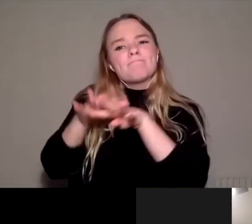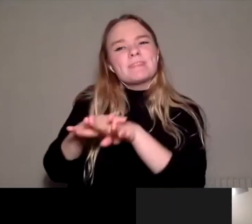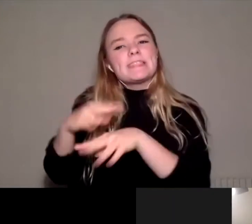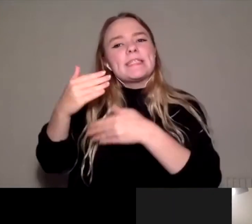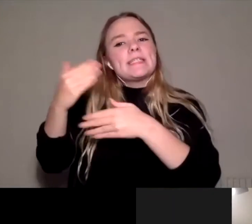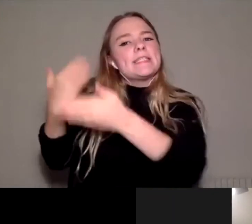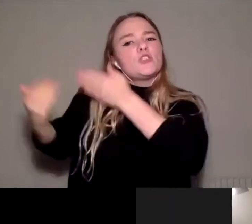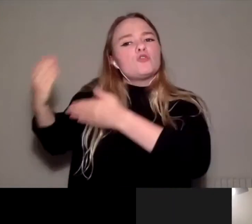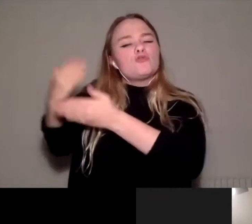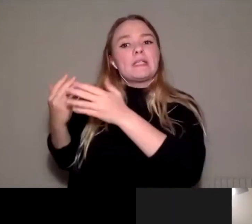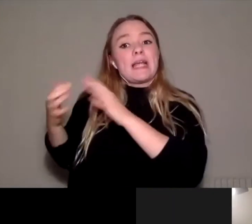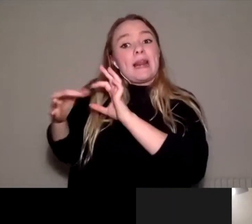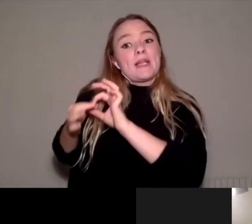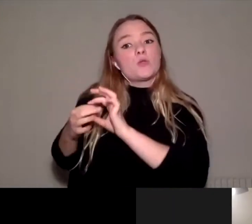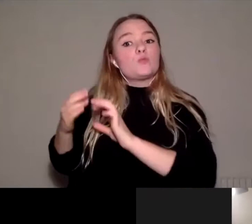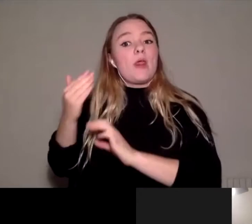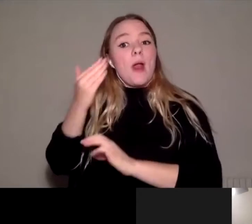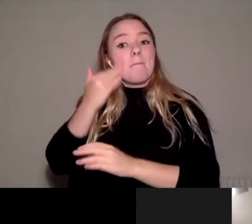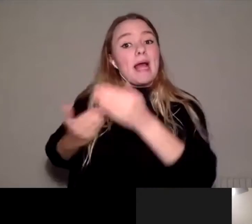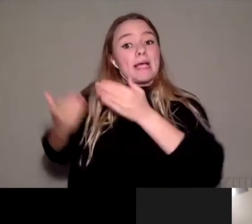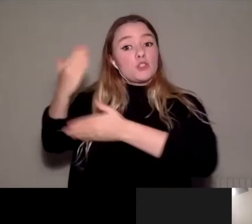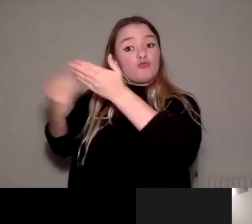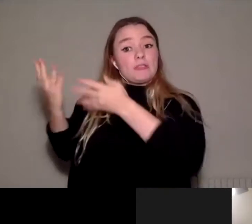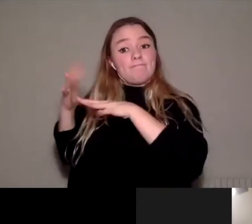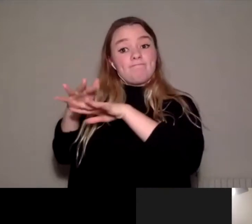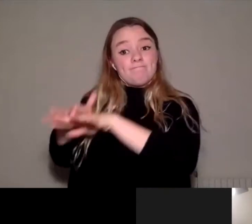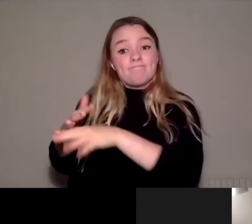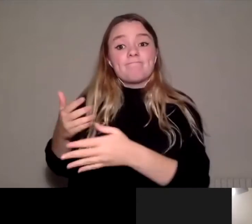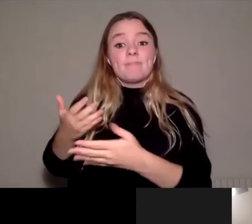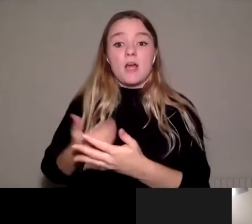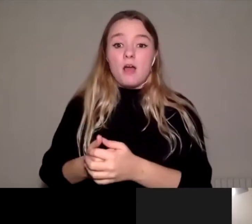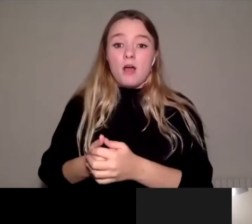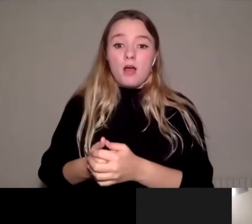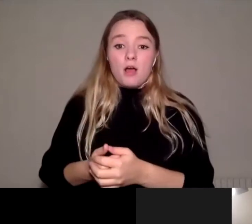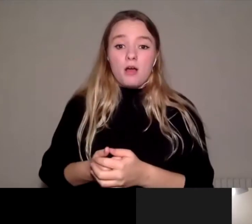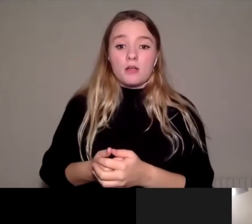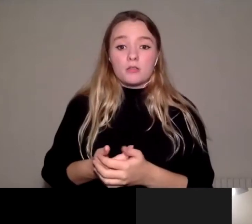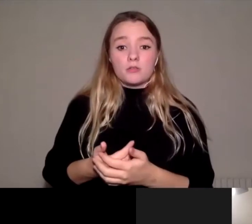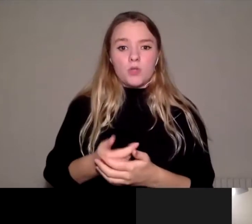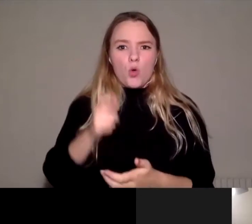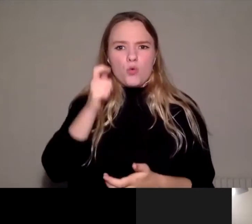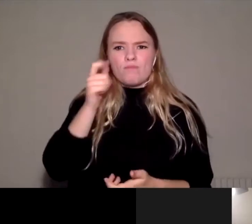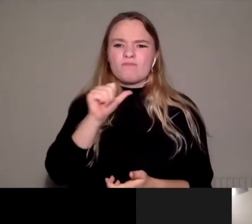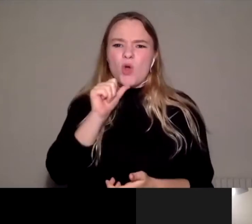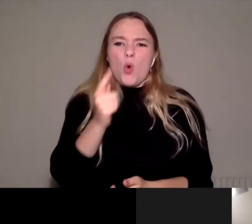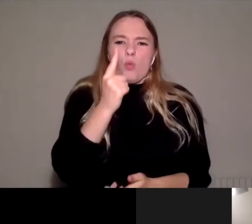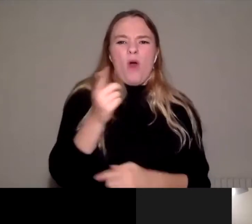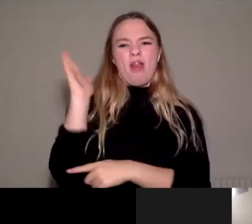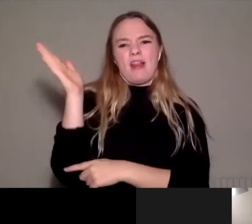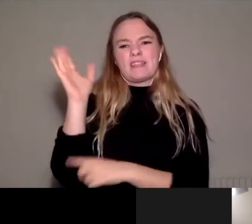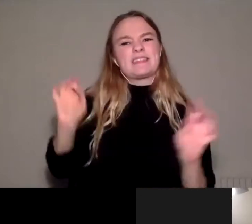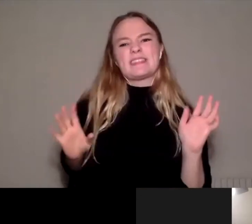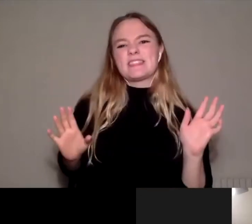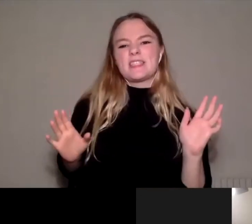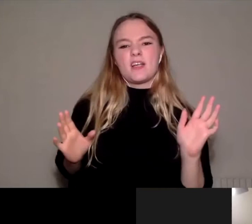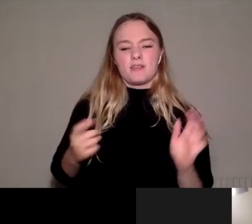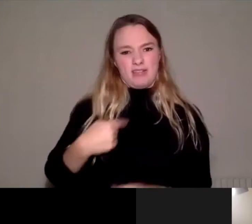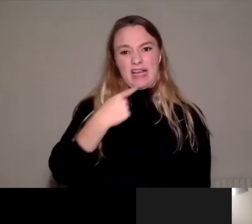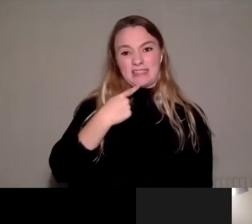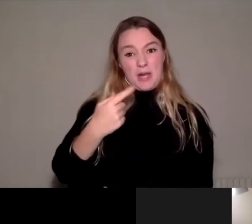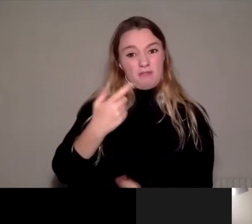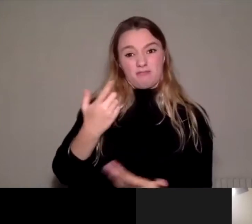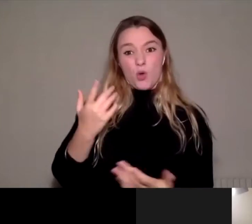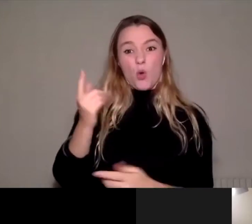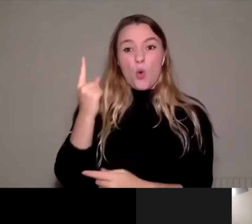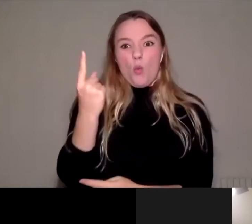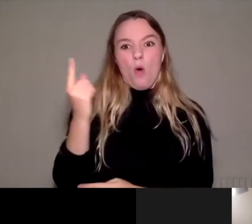about diversity and multiculturalism within the curriculum. So not just for one lesson, because as I've said, there's no point just having one class